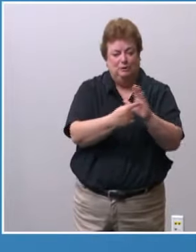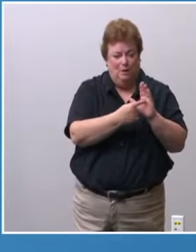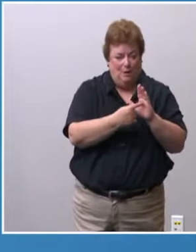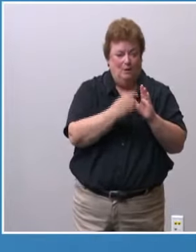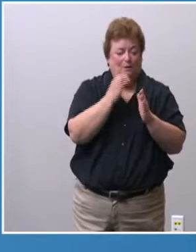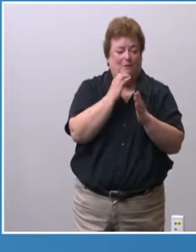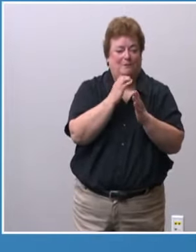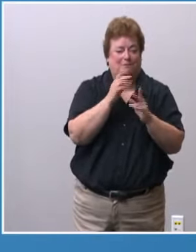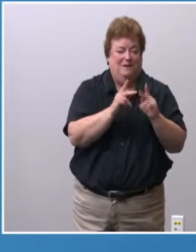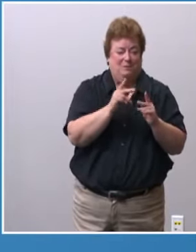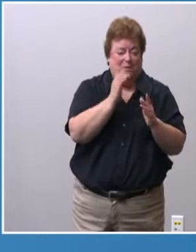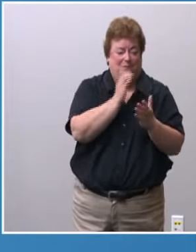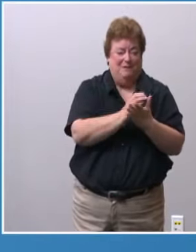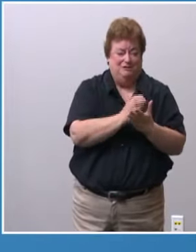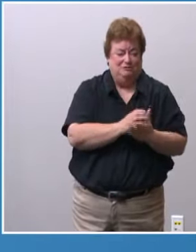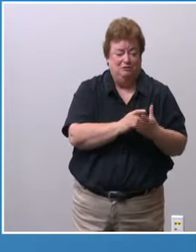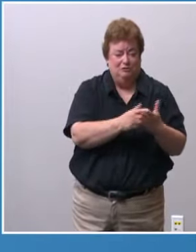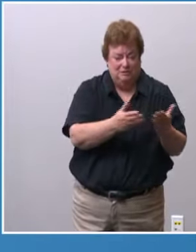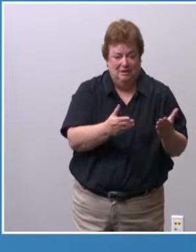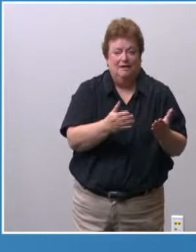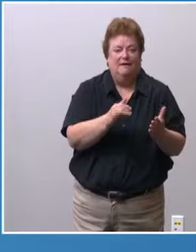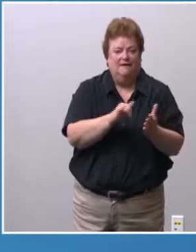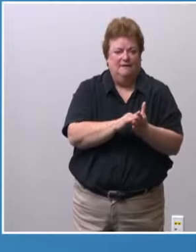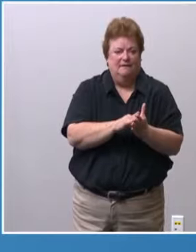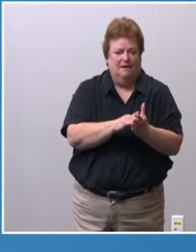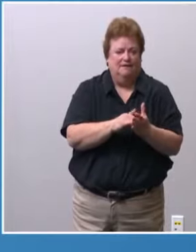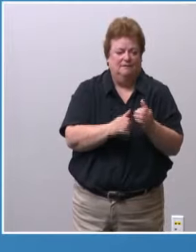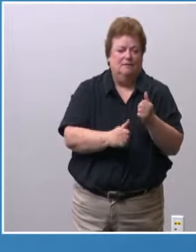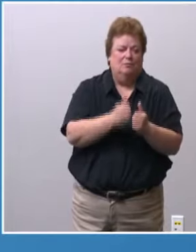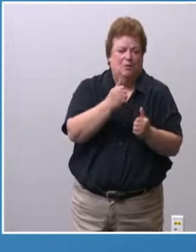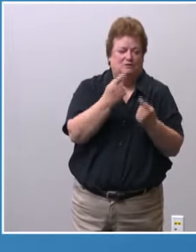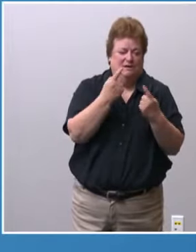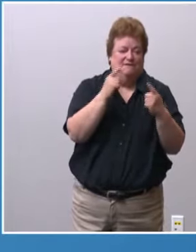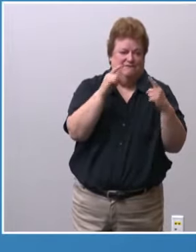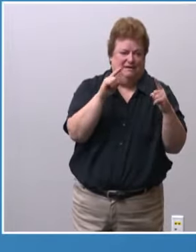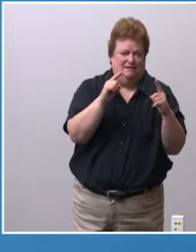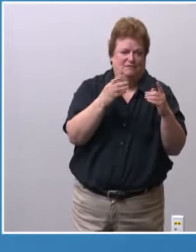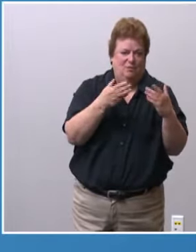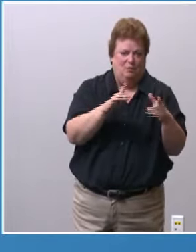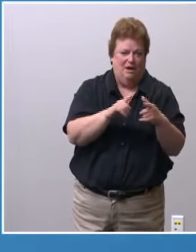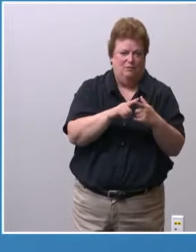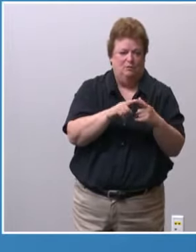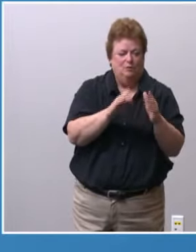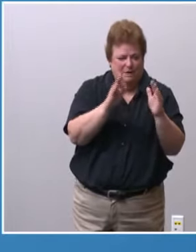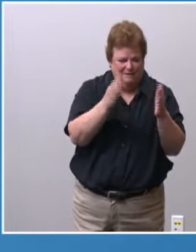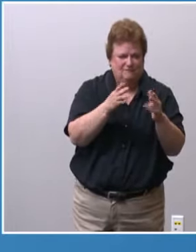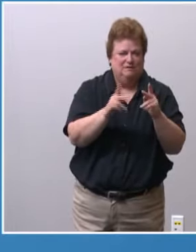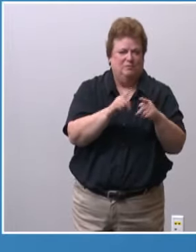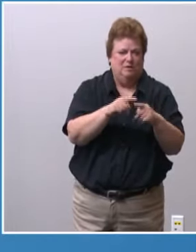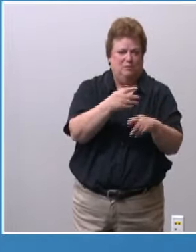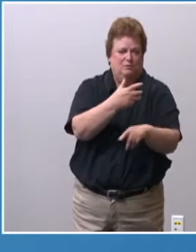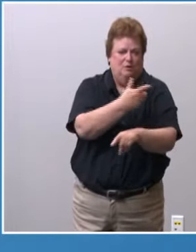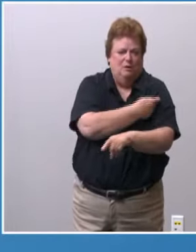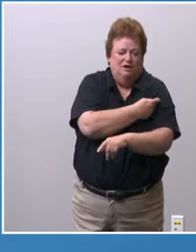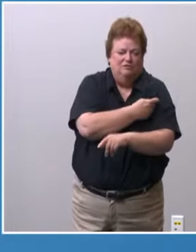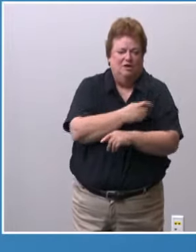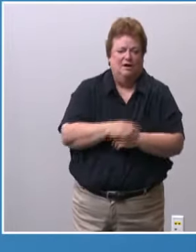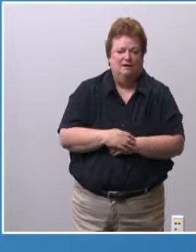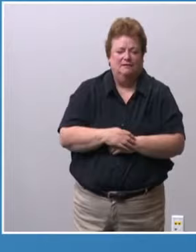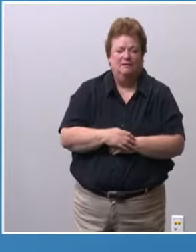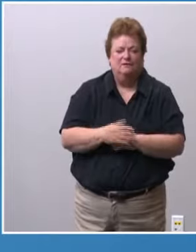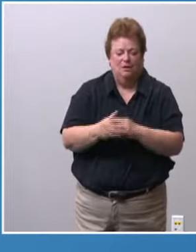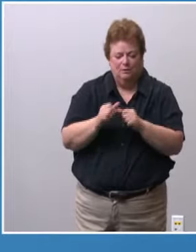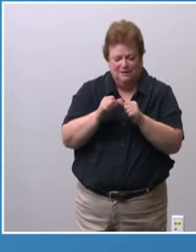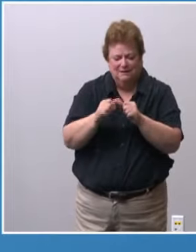been some of the most effective things that we've done. So thank you for your partnership and continue to help